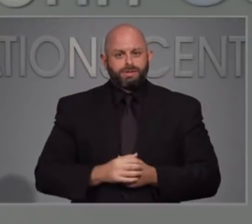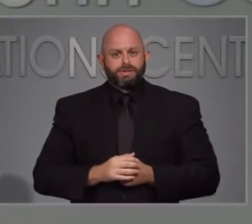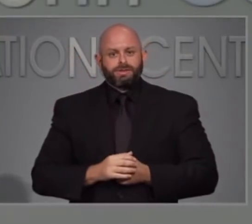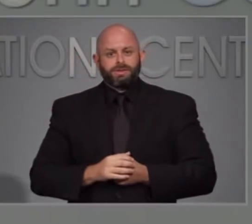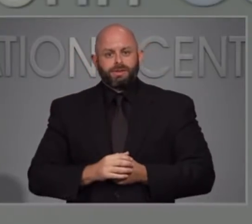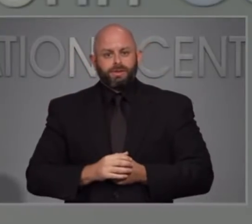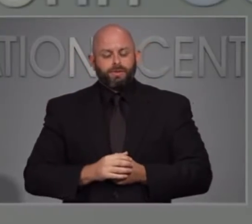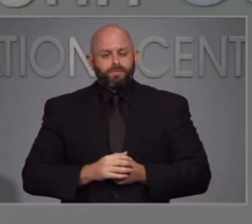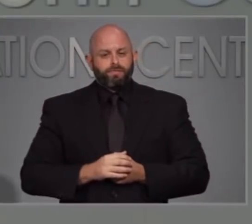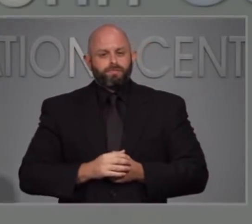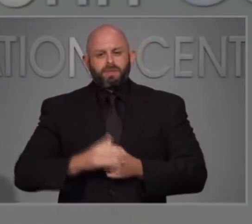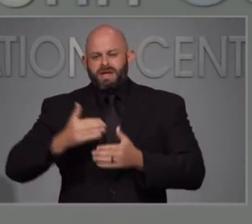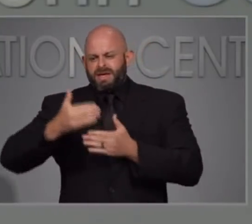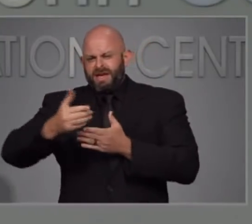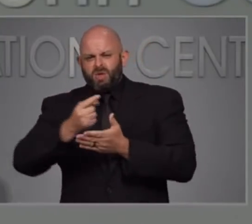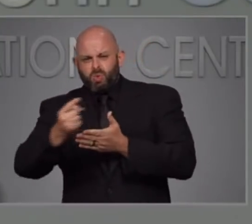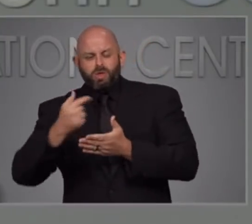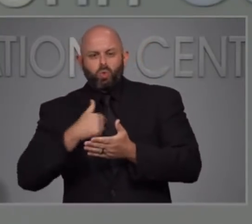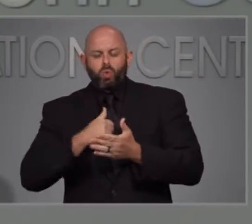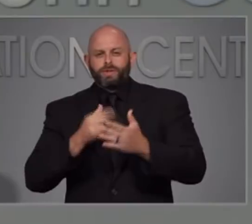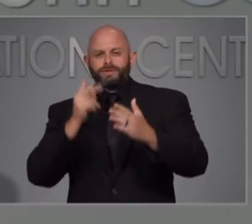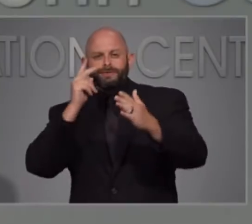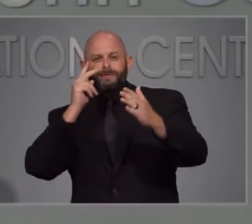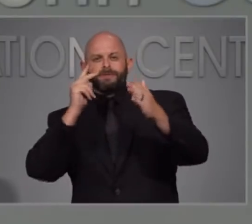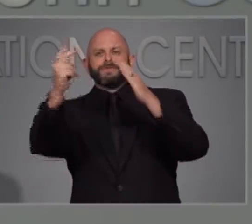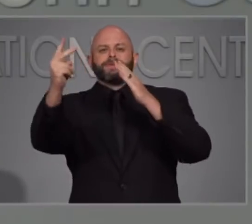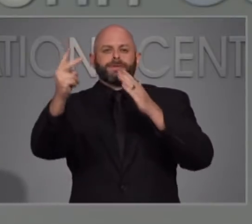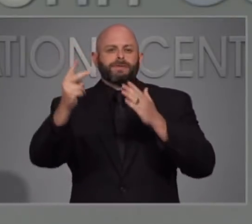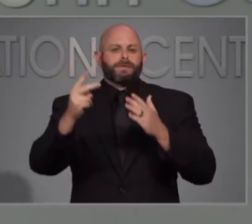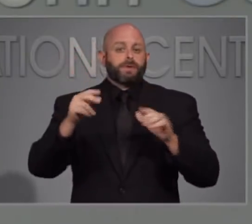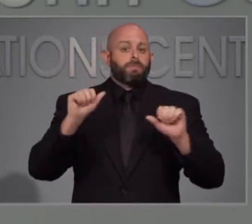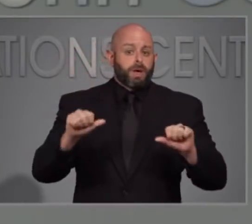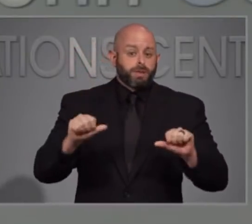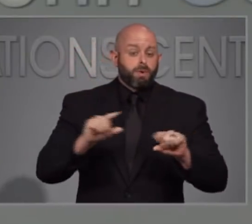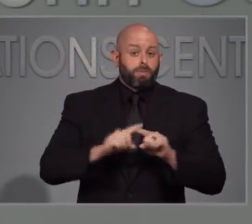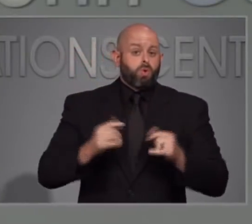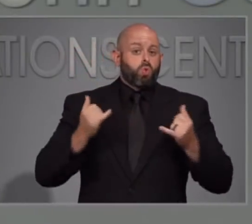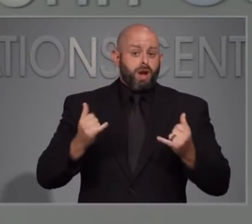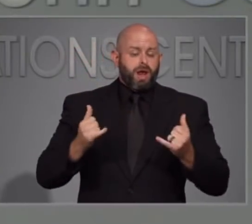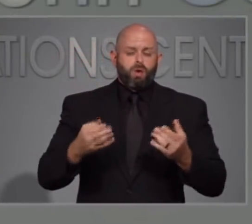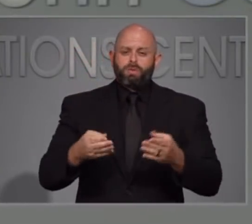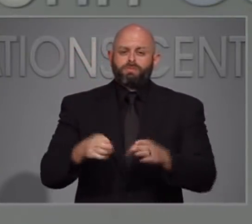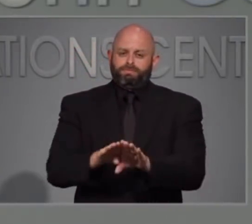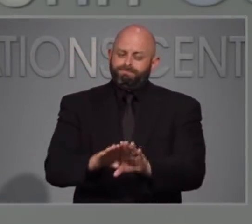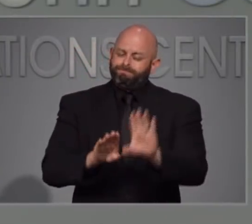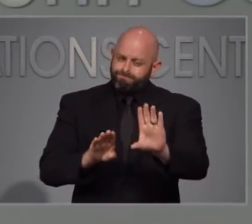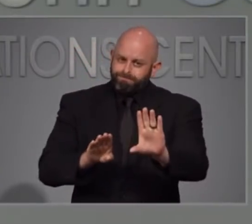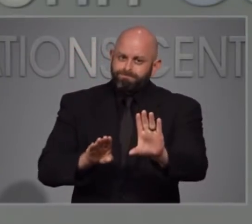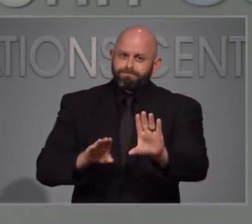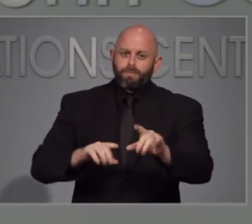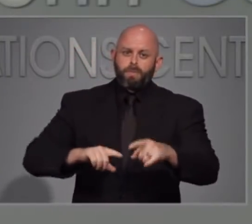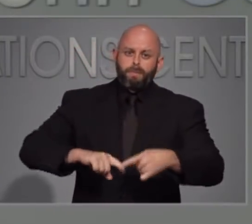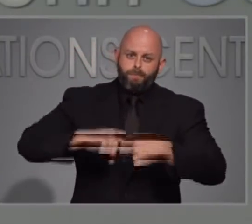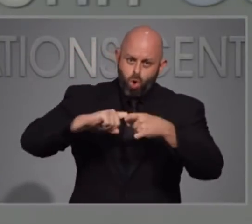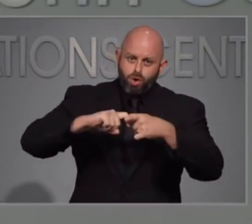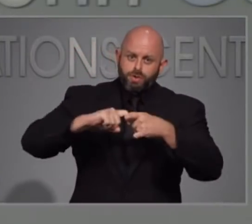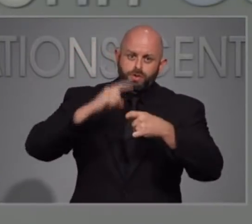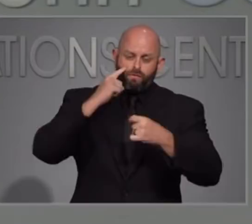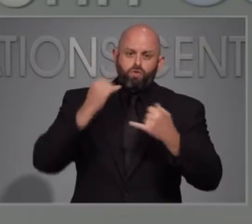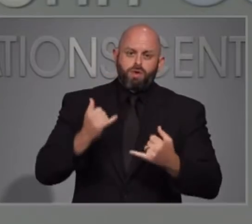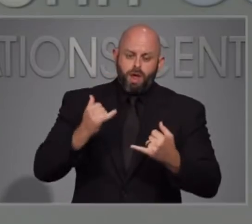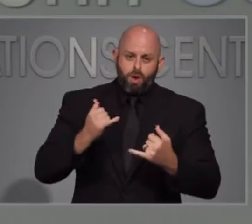looking further ahead about things that we see. But right now, we want this paused and this mandatory